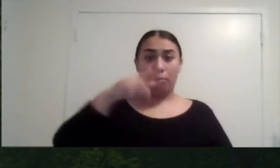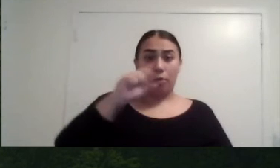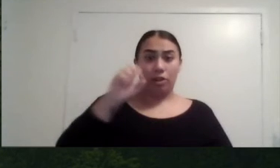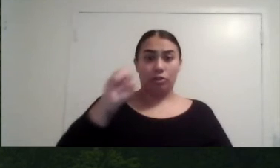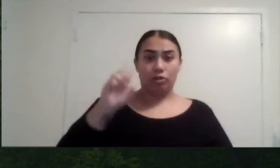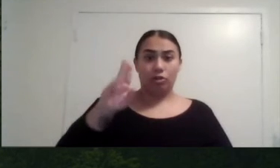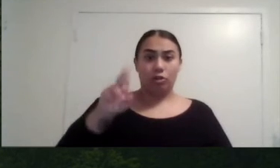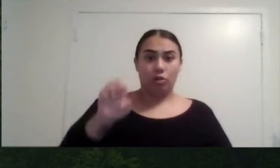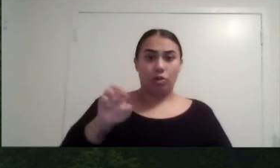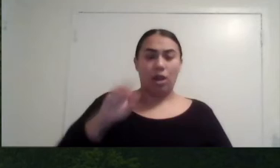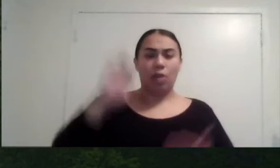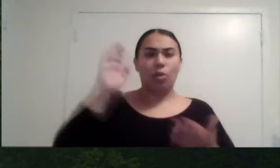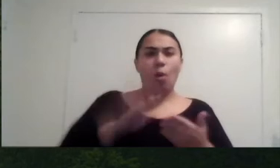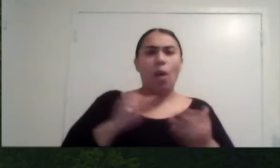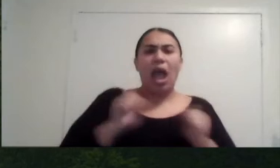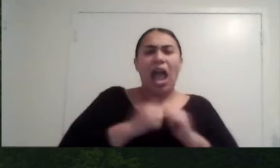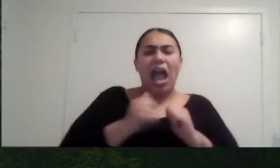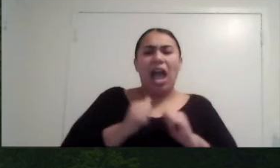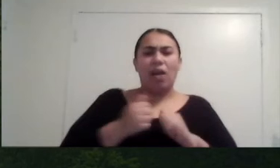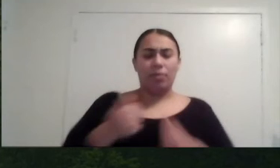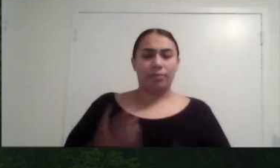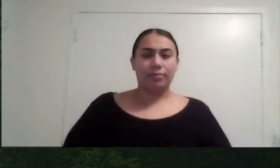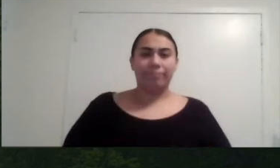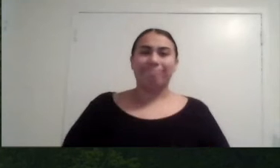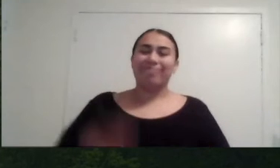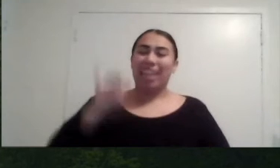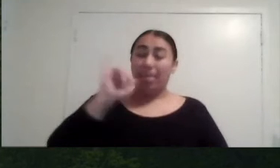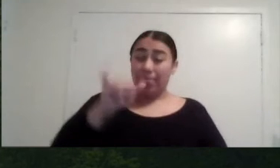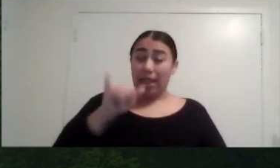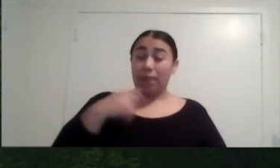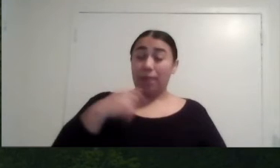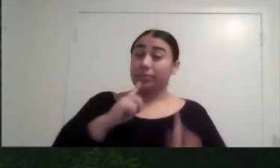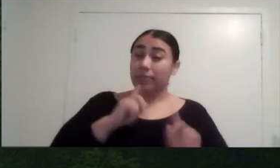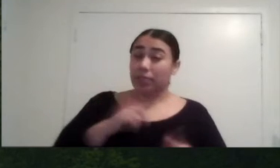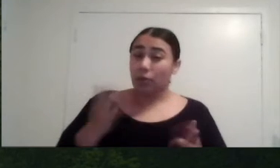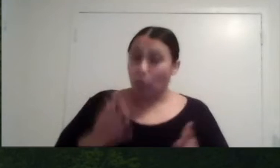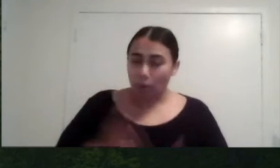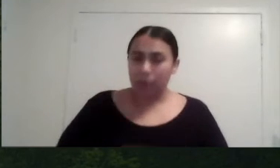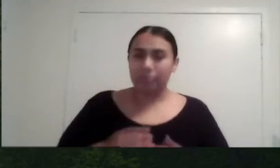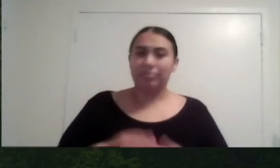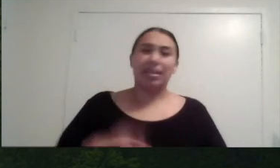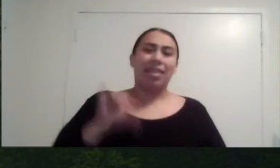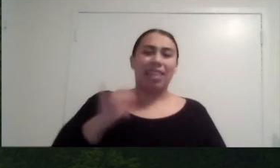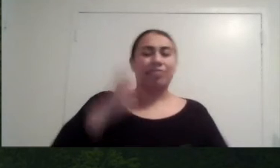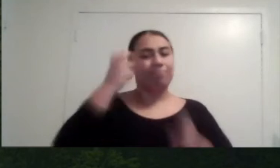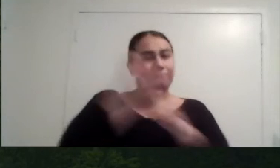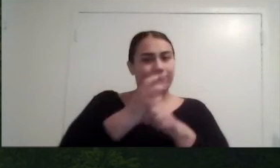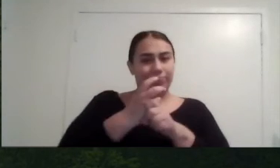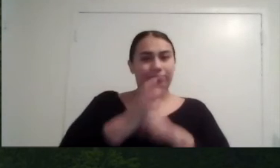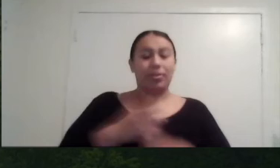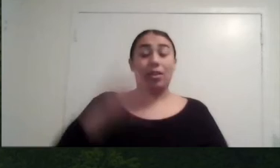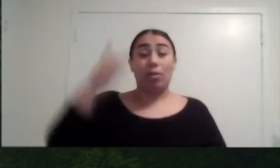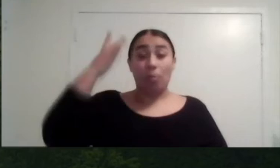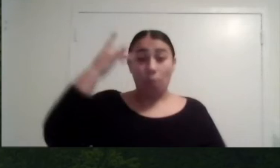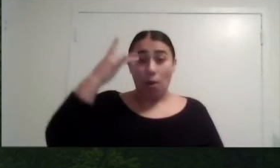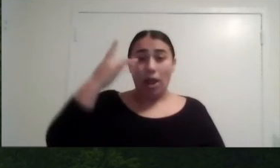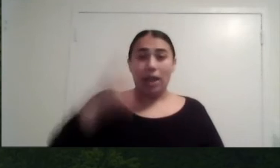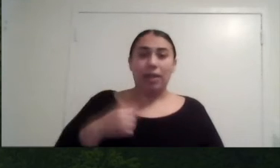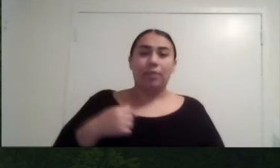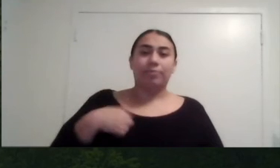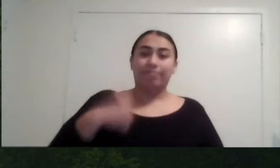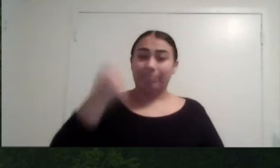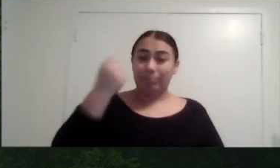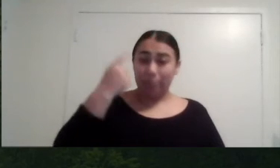to answer because high blood pressure is not always attributable to one factor or one source. Some